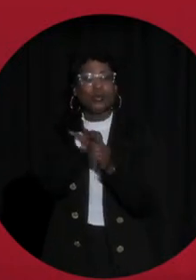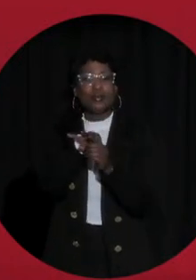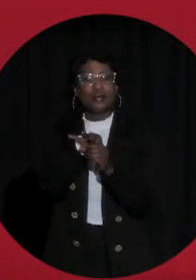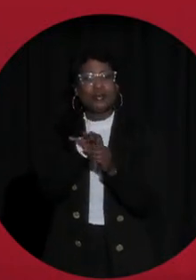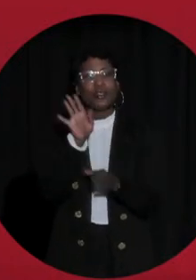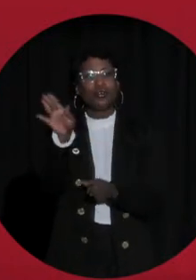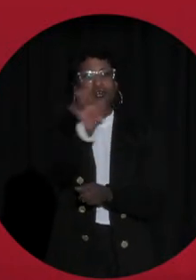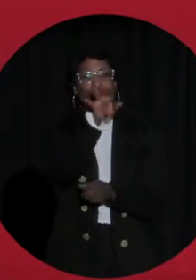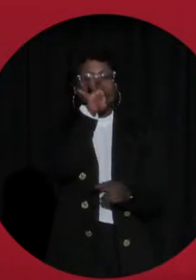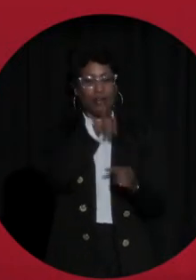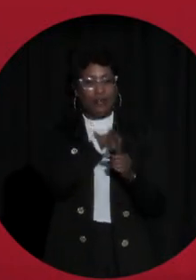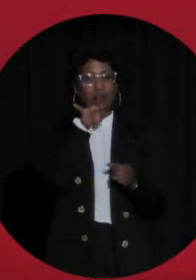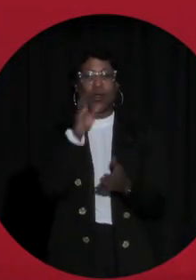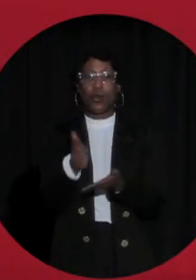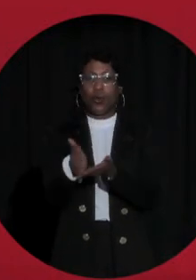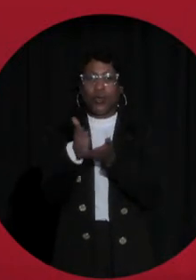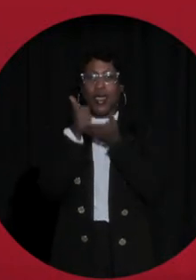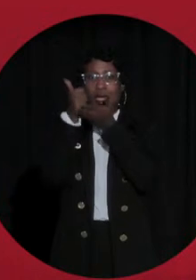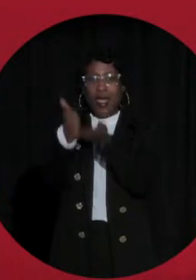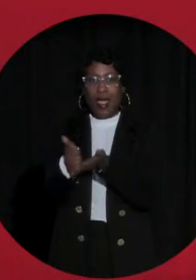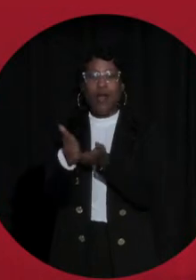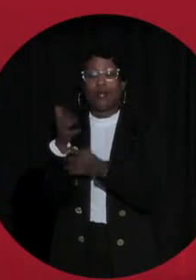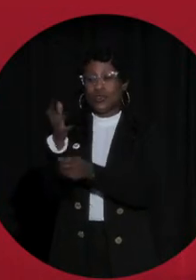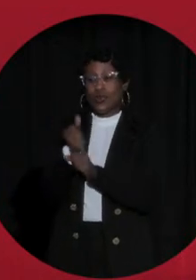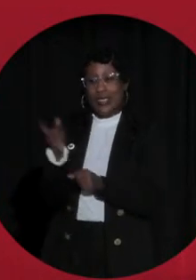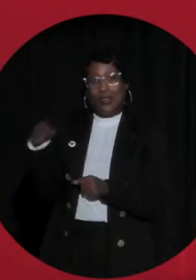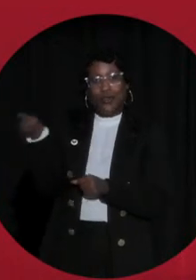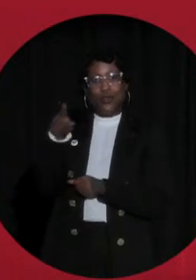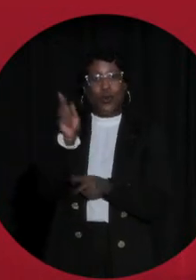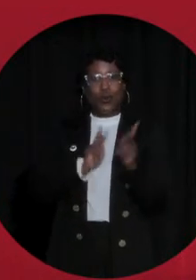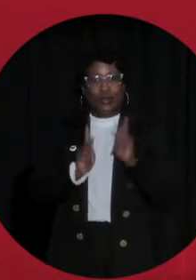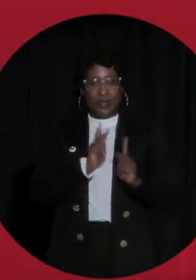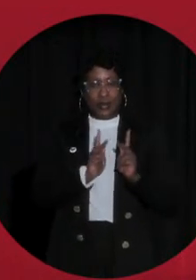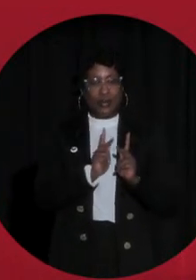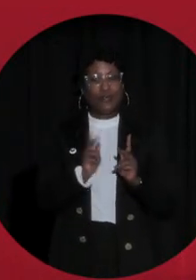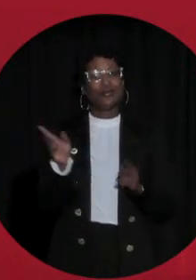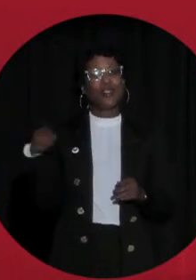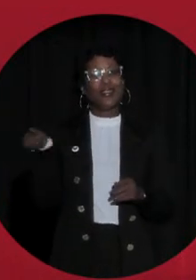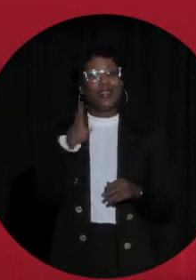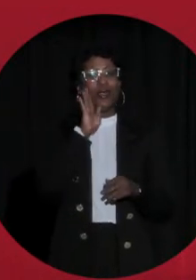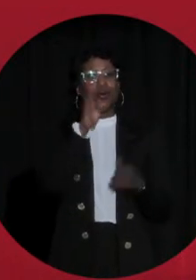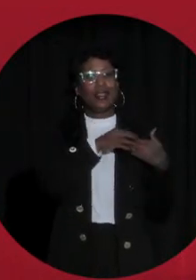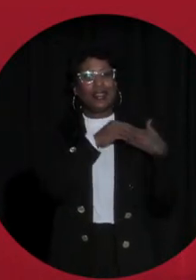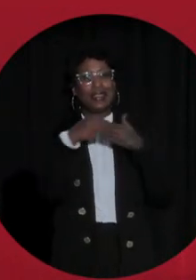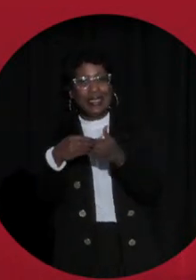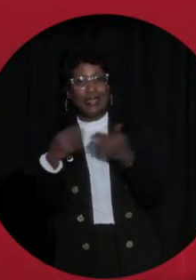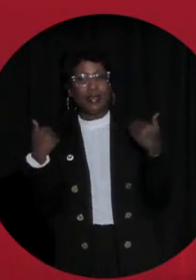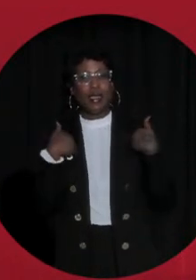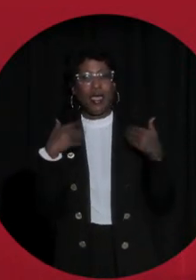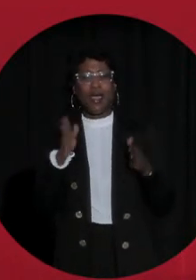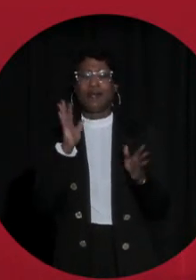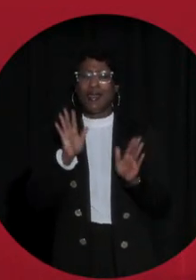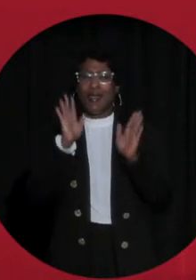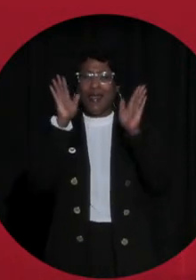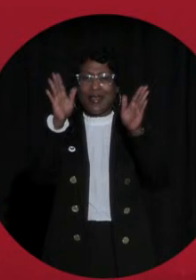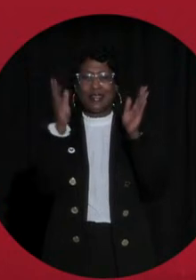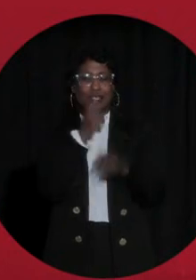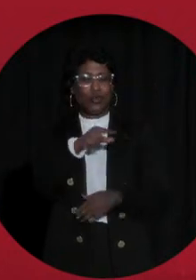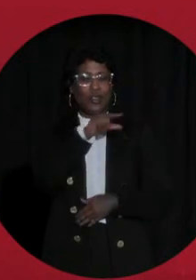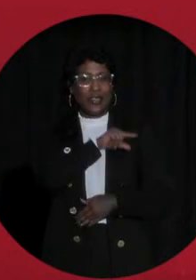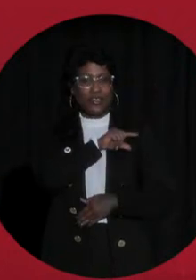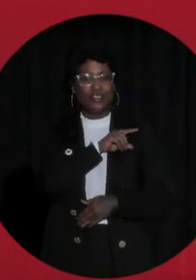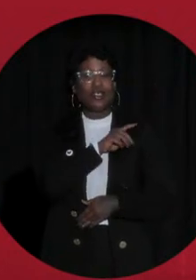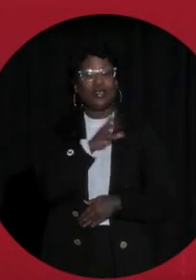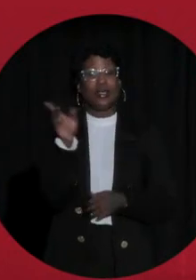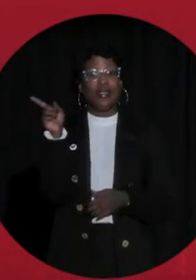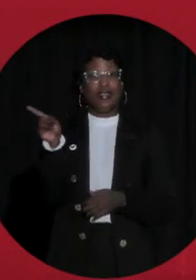their extraordinary qualifications and with the understanding that as public servants, they will be